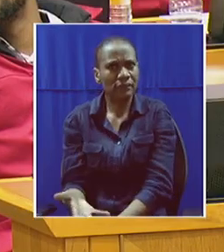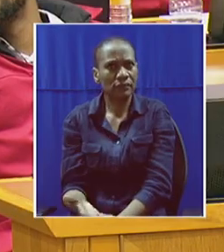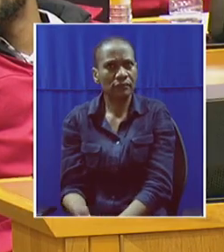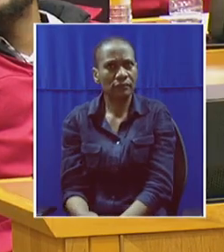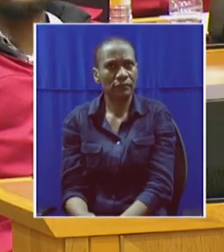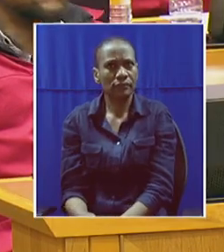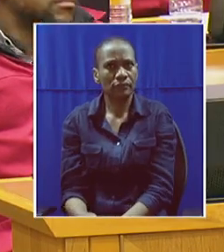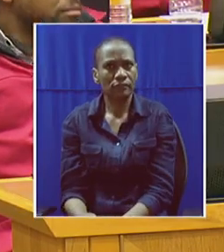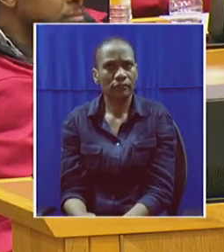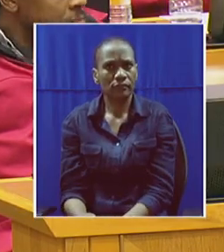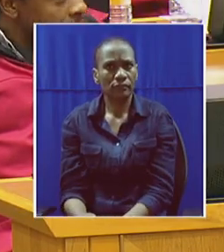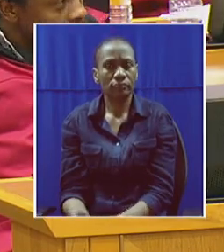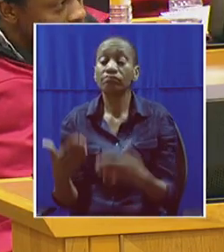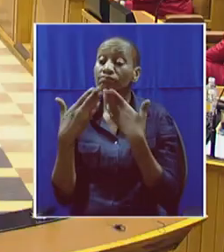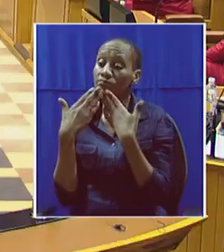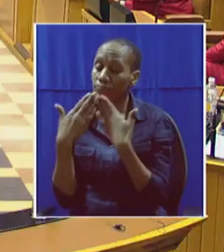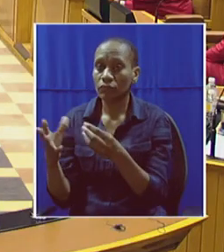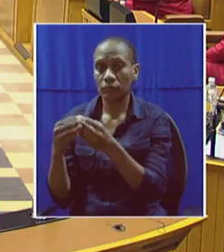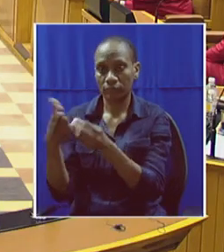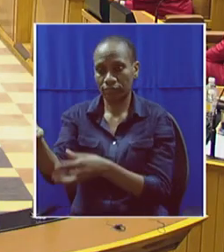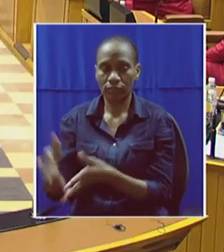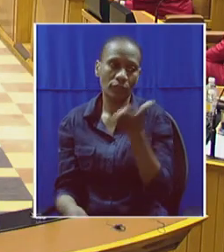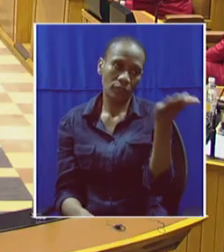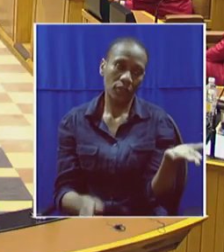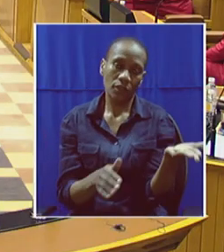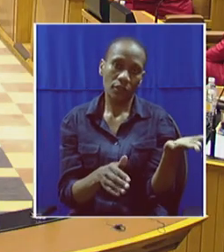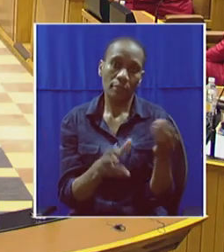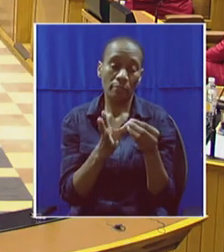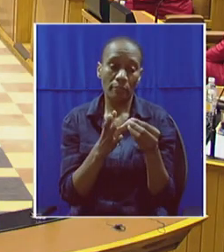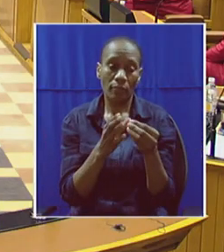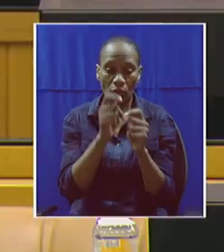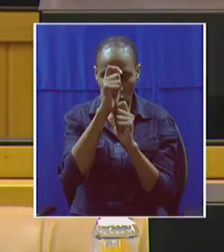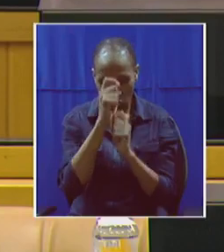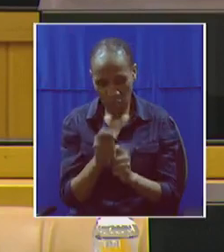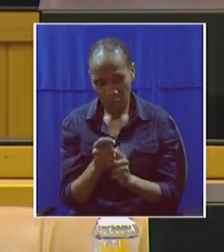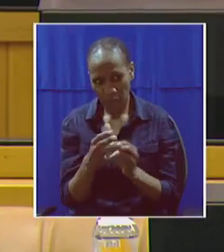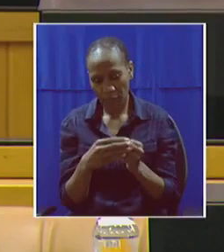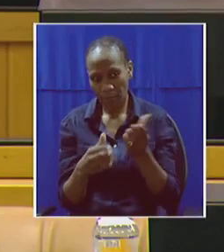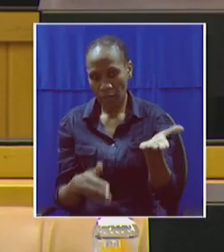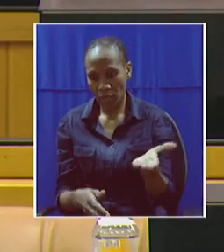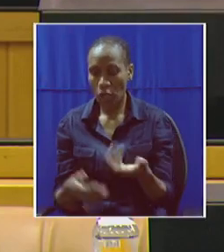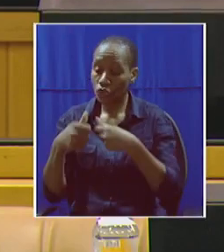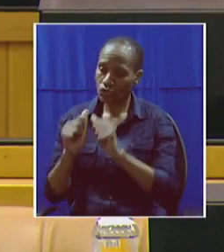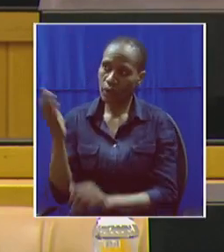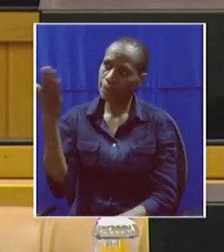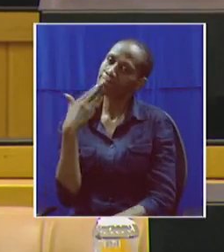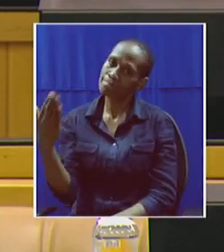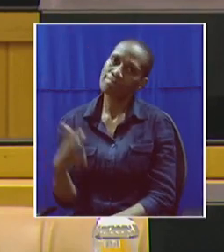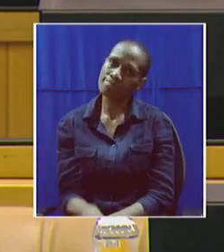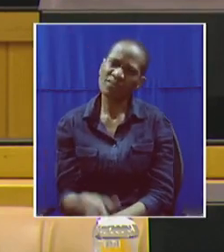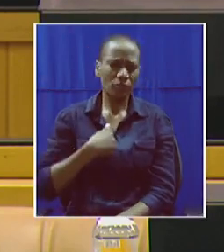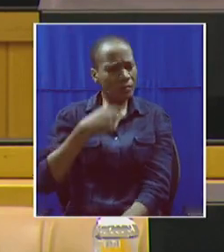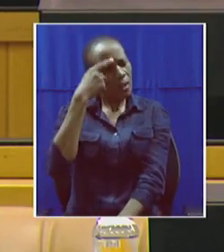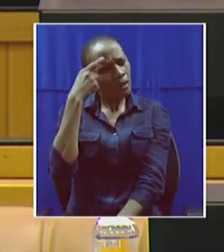succeed thank you honorable thank you honorable chair I